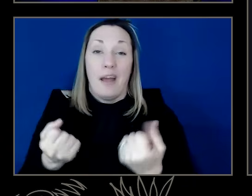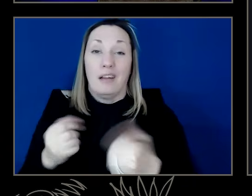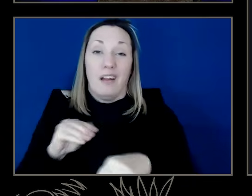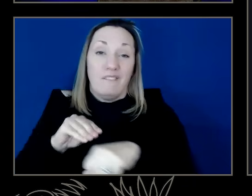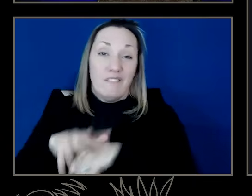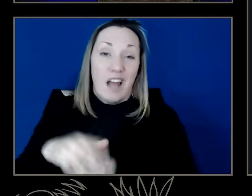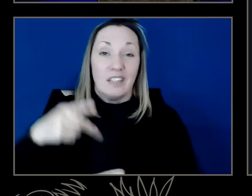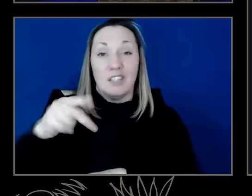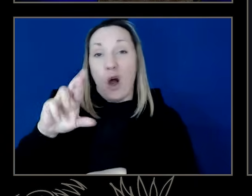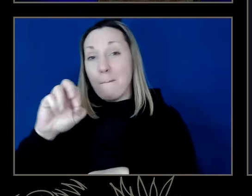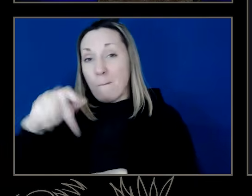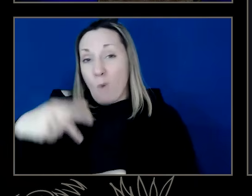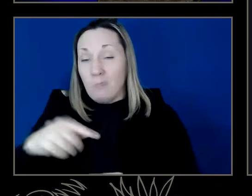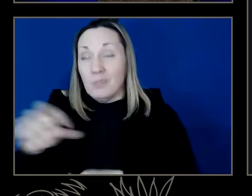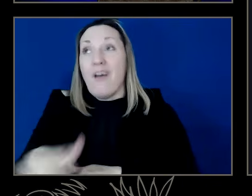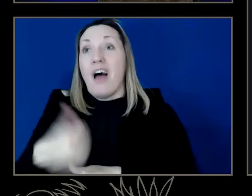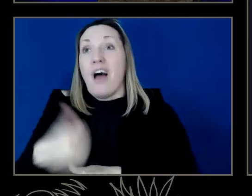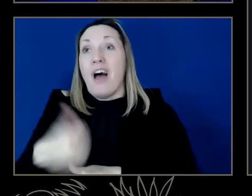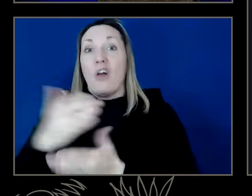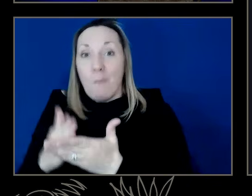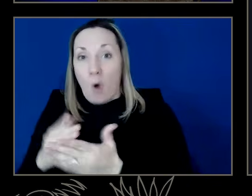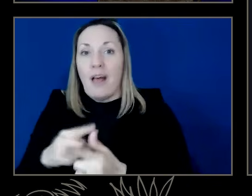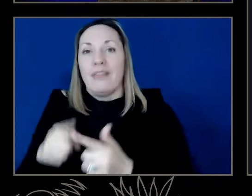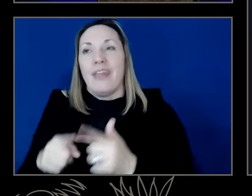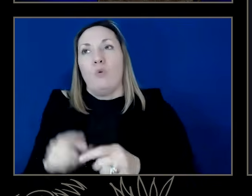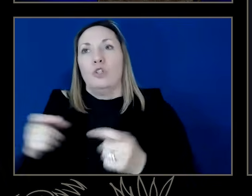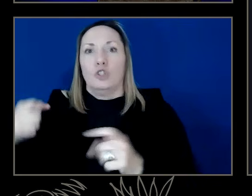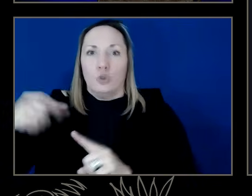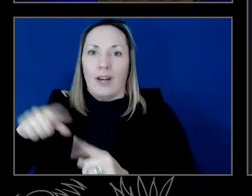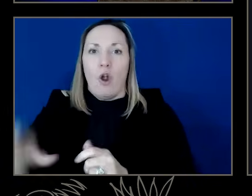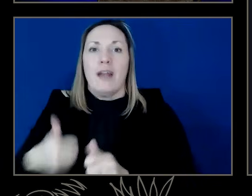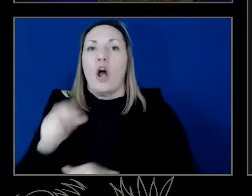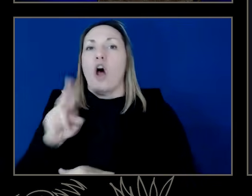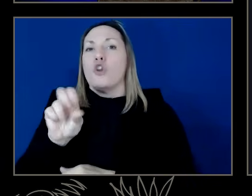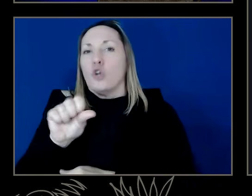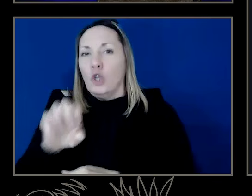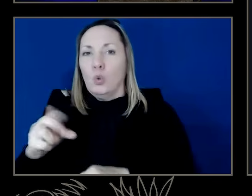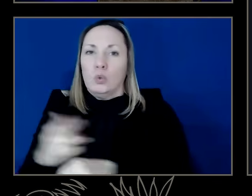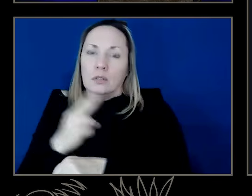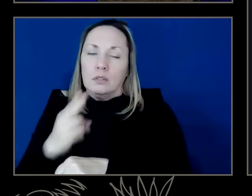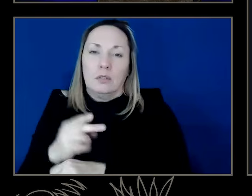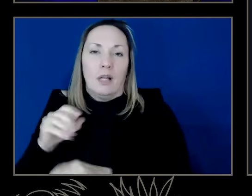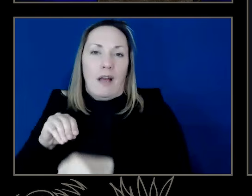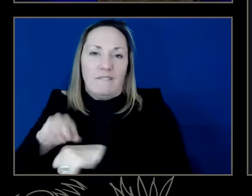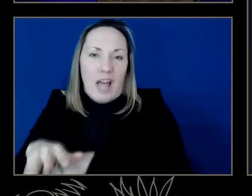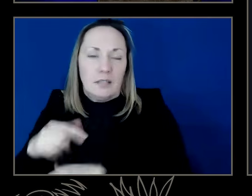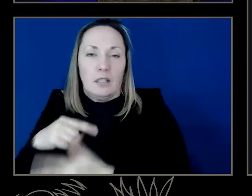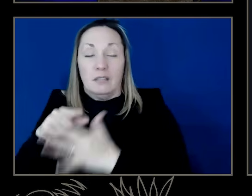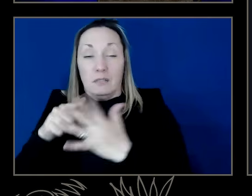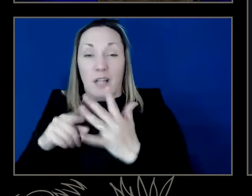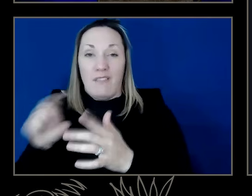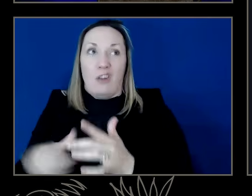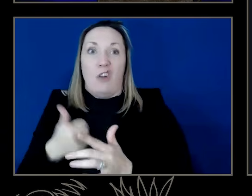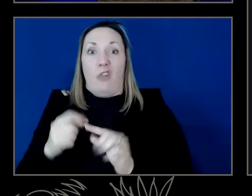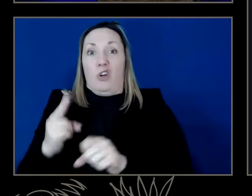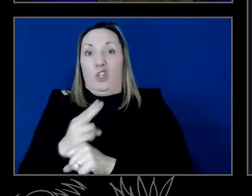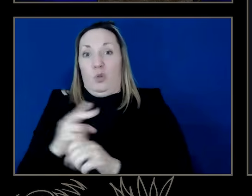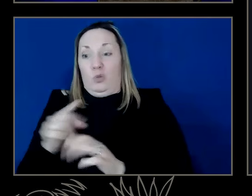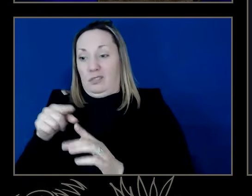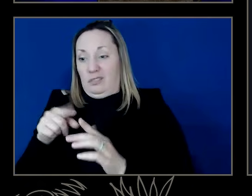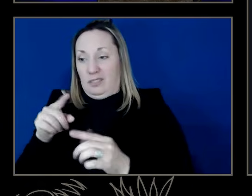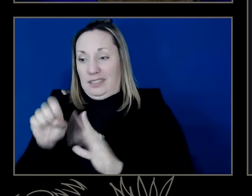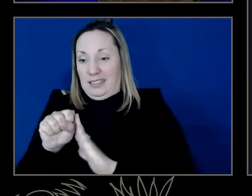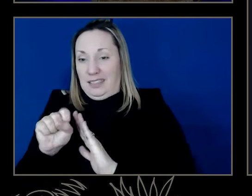another component, which is going to trigger another useEffect, which it probably has its own useState here, which triggers props. And